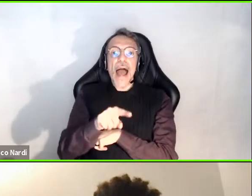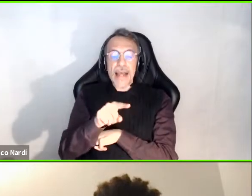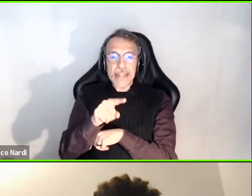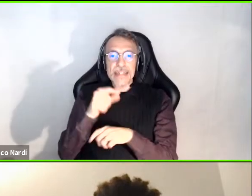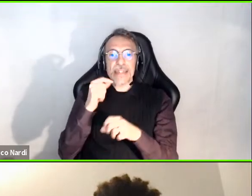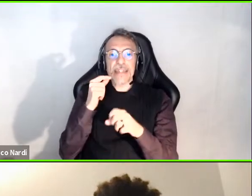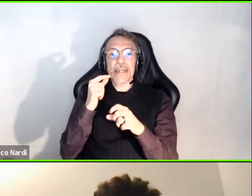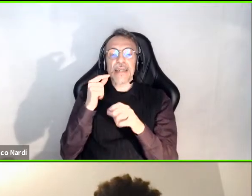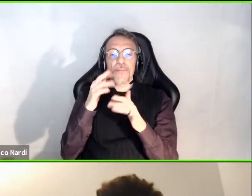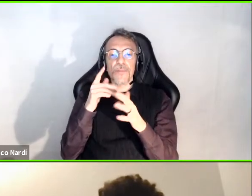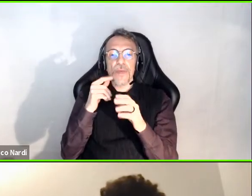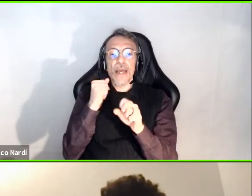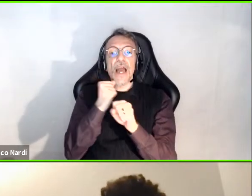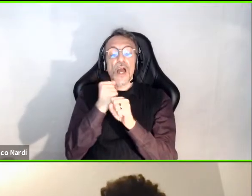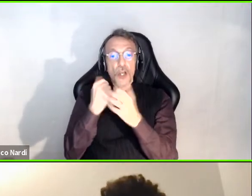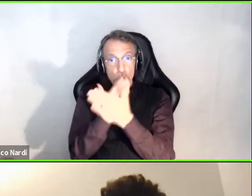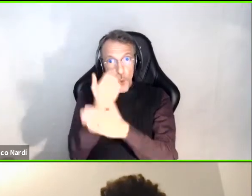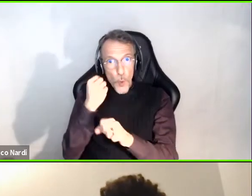as Liberia,